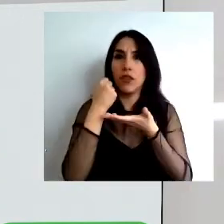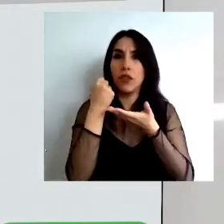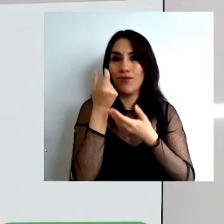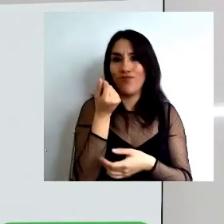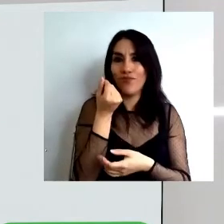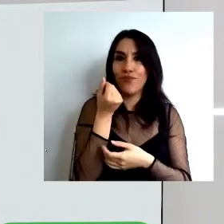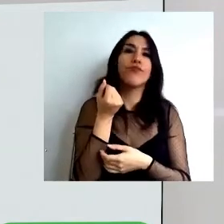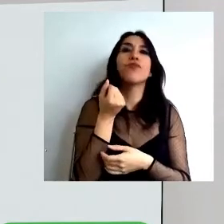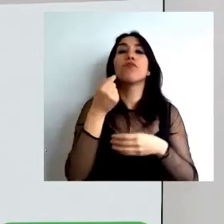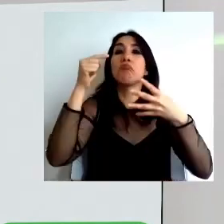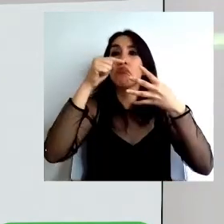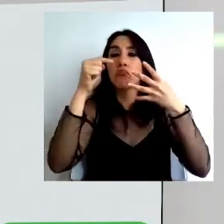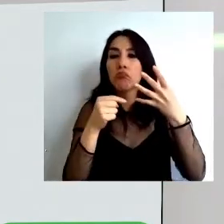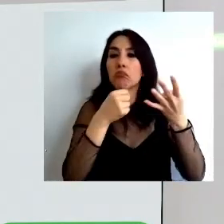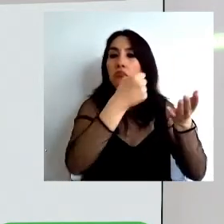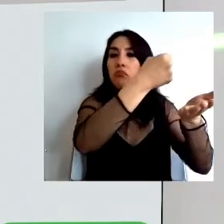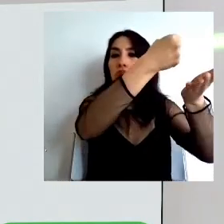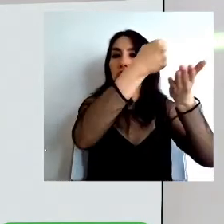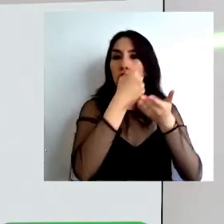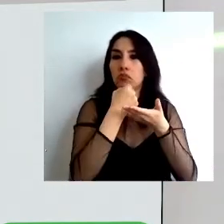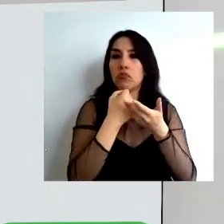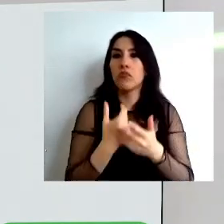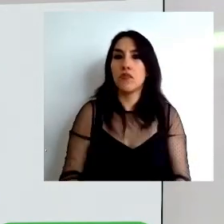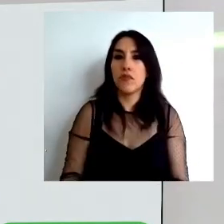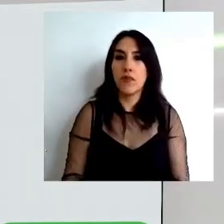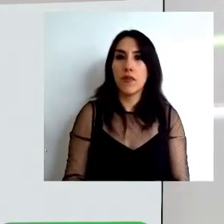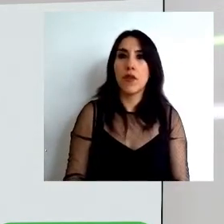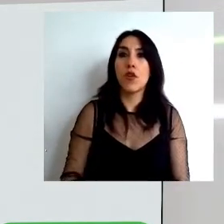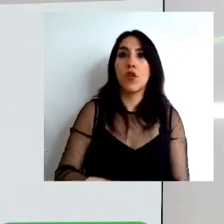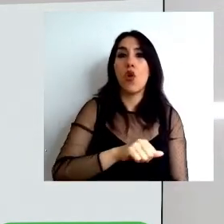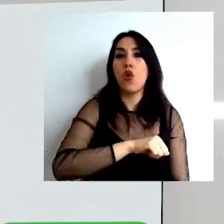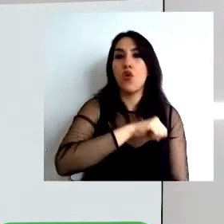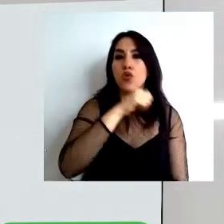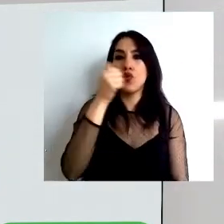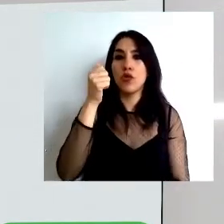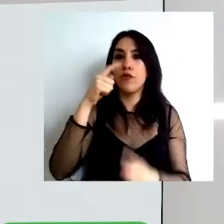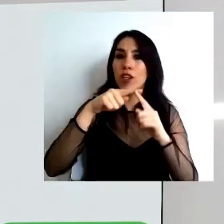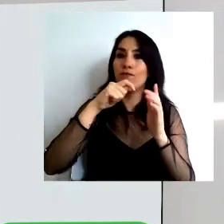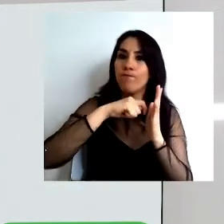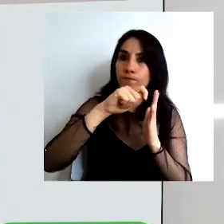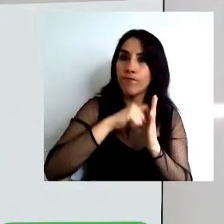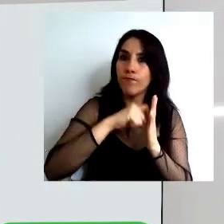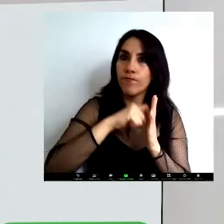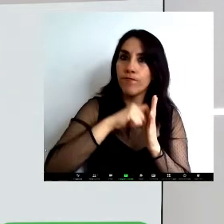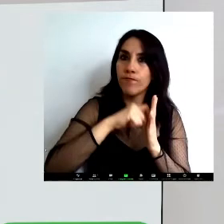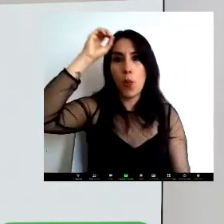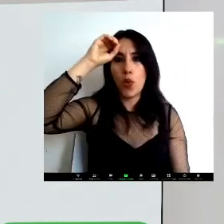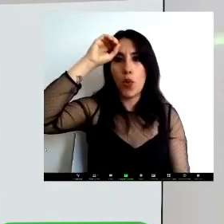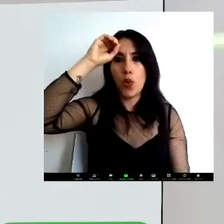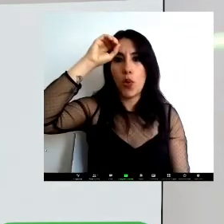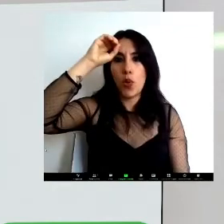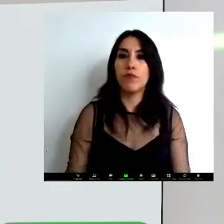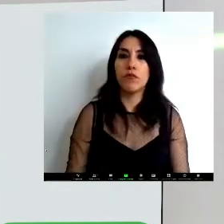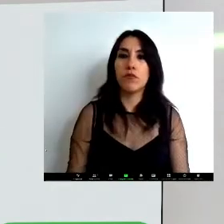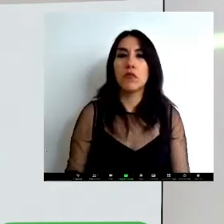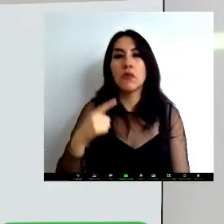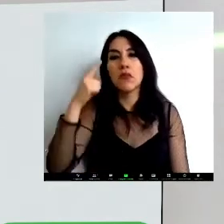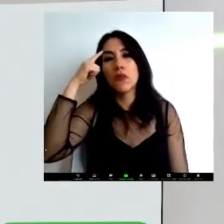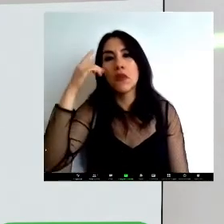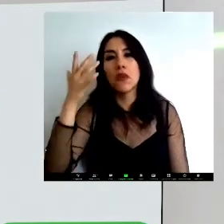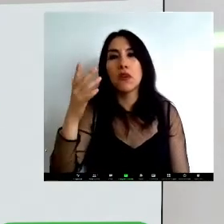criteria. I'll stop here and stop sharing my screen as well for